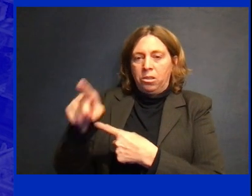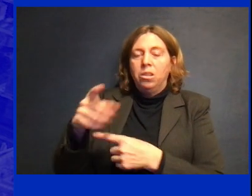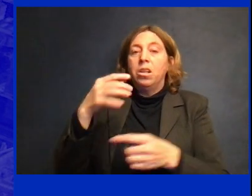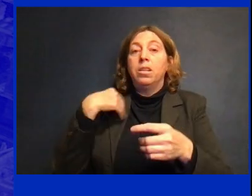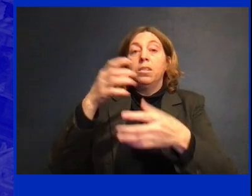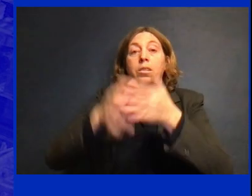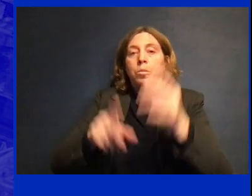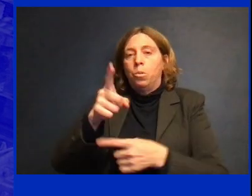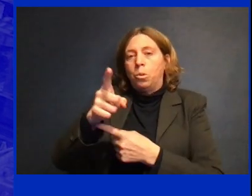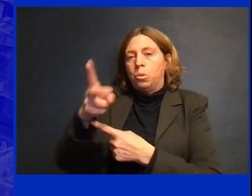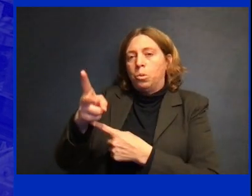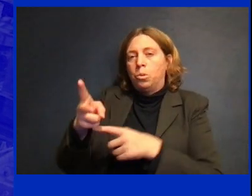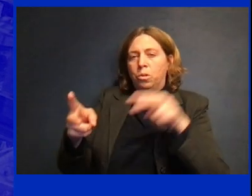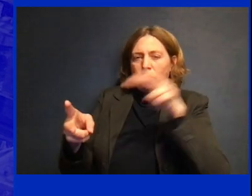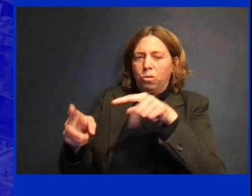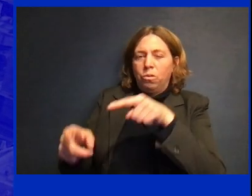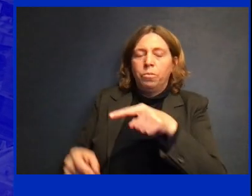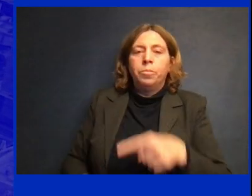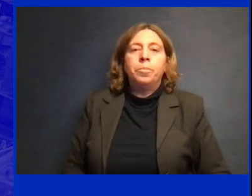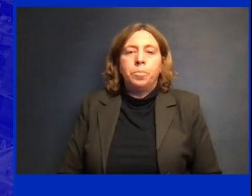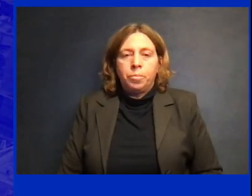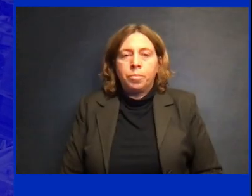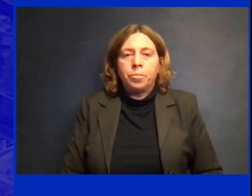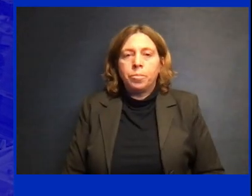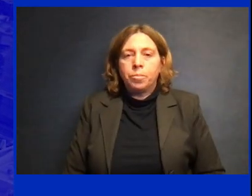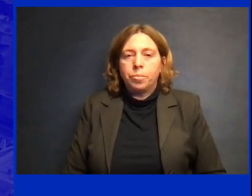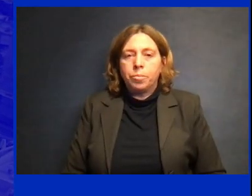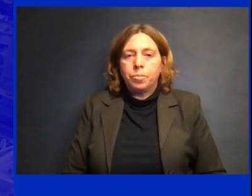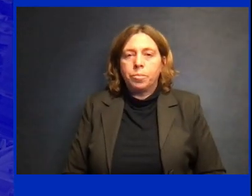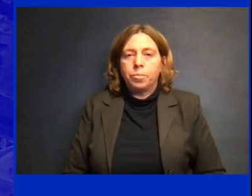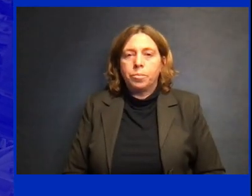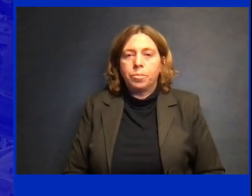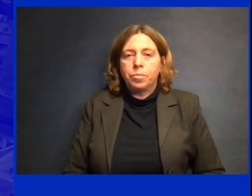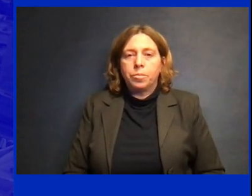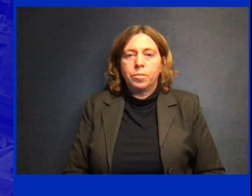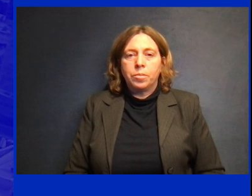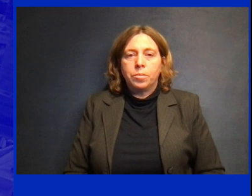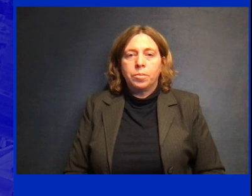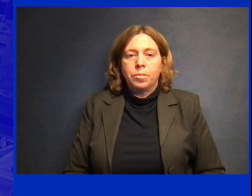the Draft Environmental Impact Statement Reports Chapters 1 and 2.